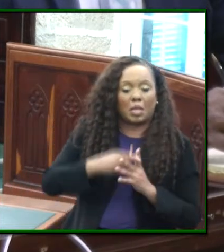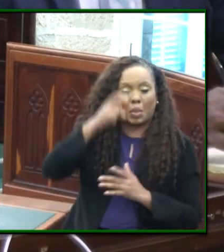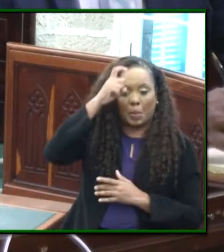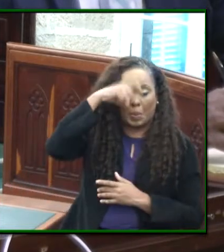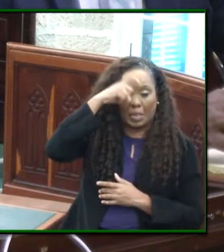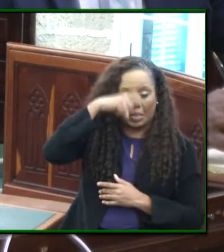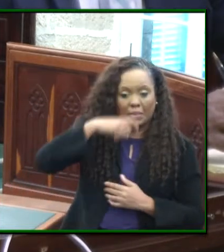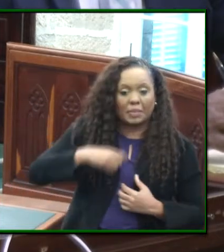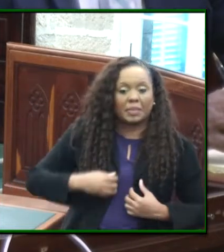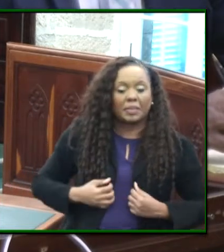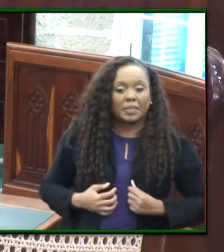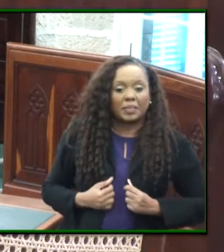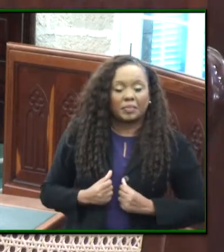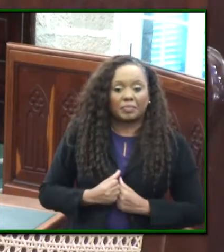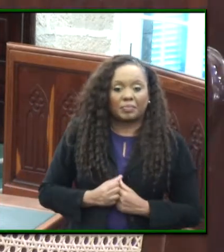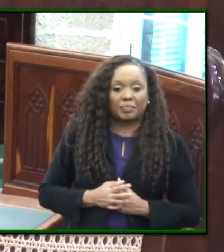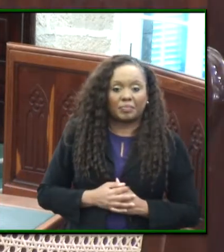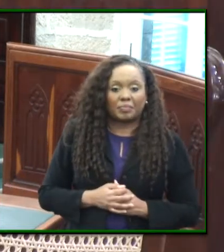And